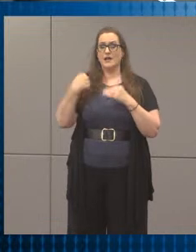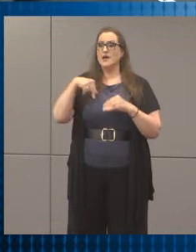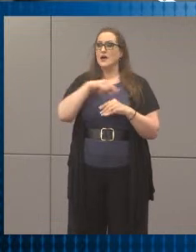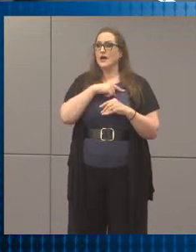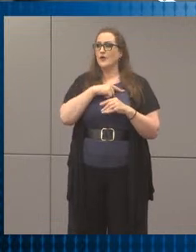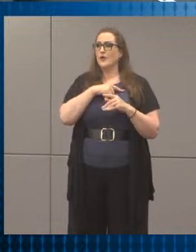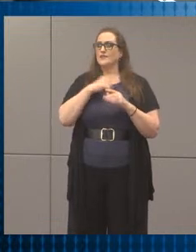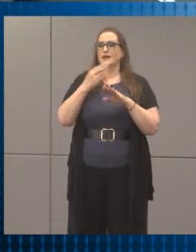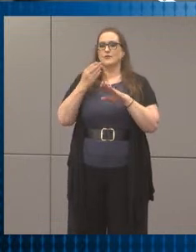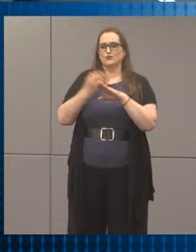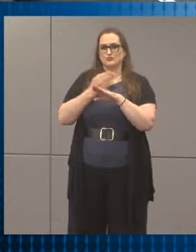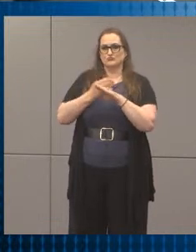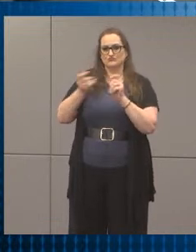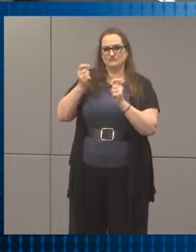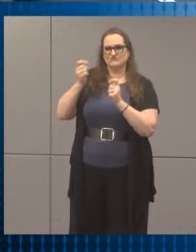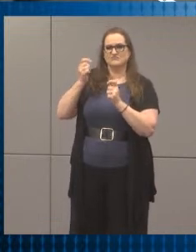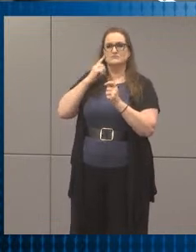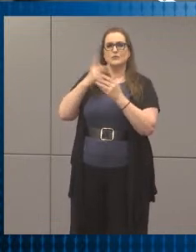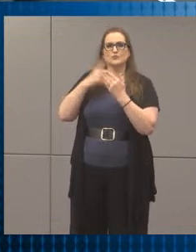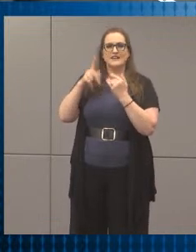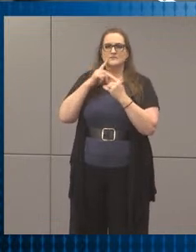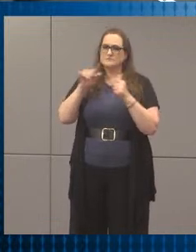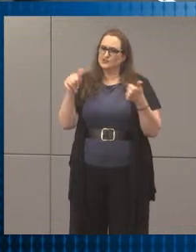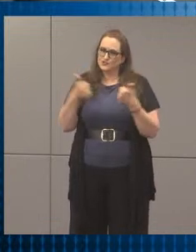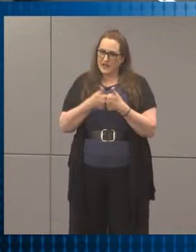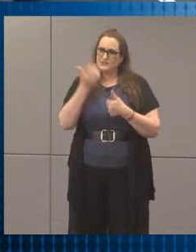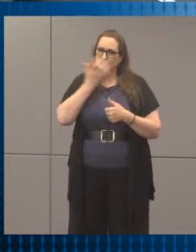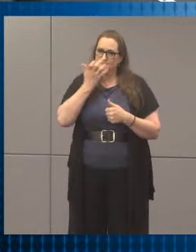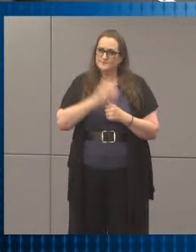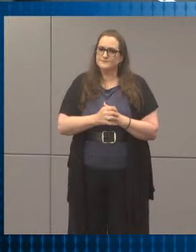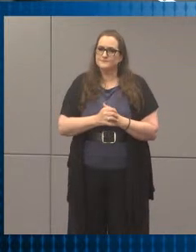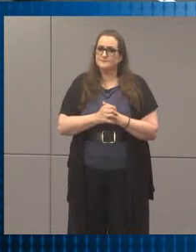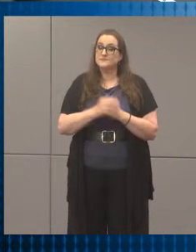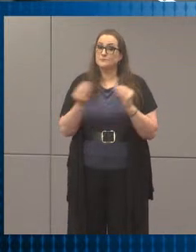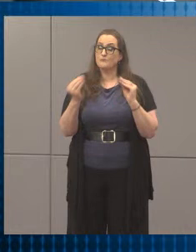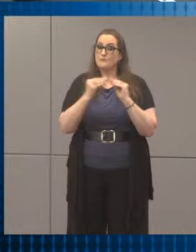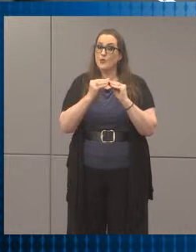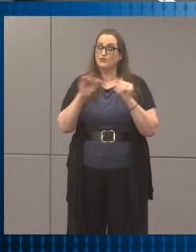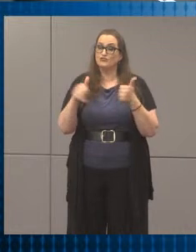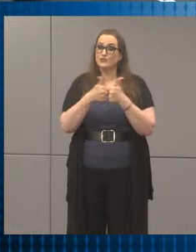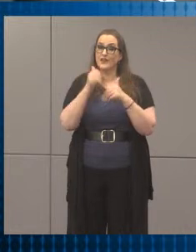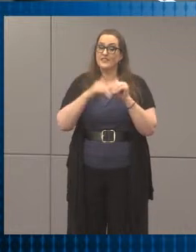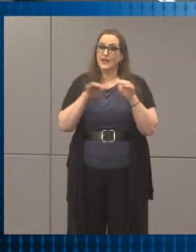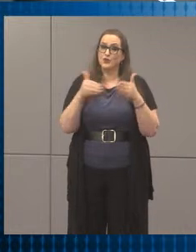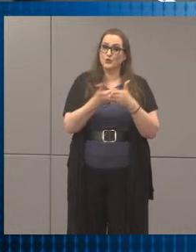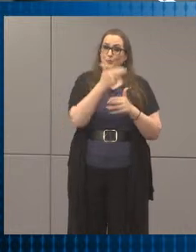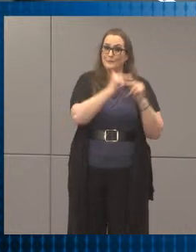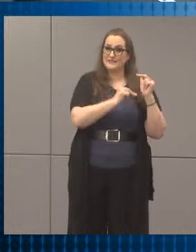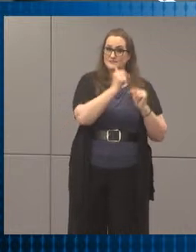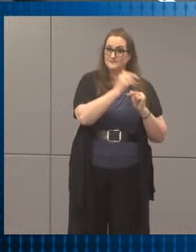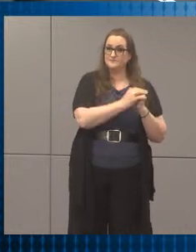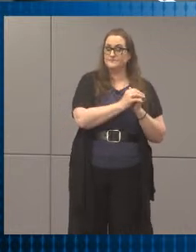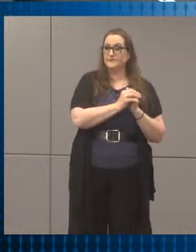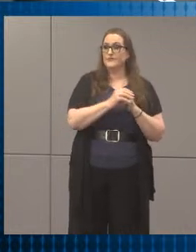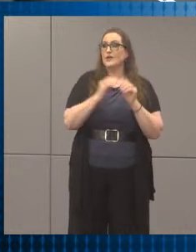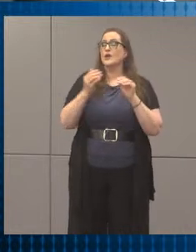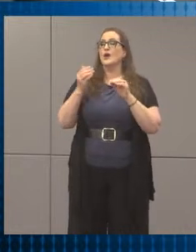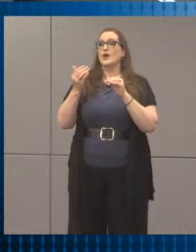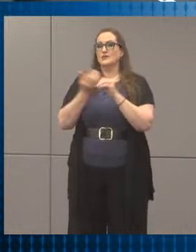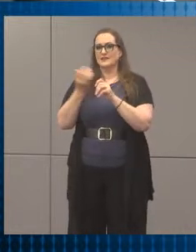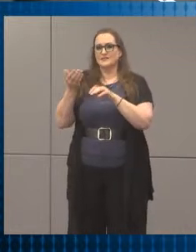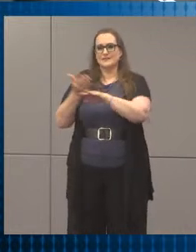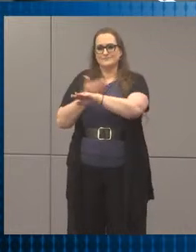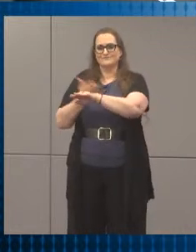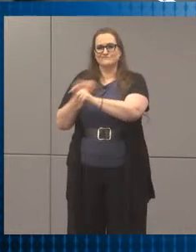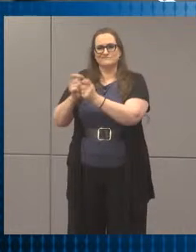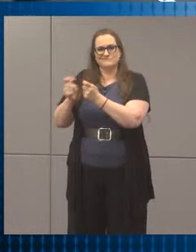a renovation project is a very challenging, much more challenging than actually doing a new building. Renovation requires a lot more